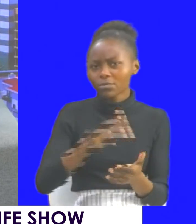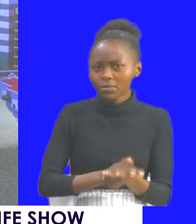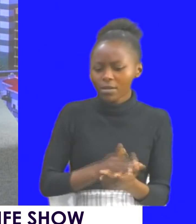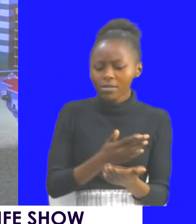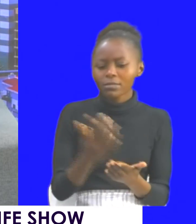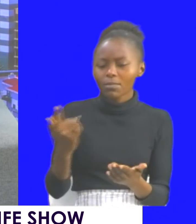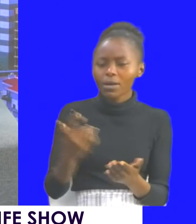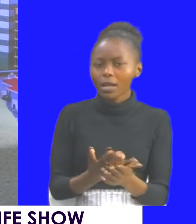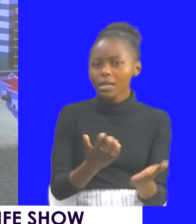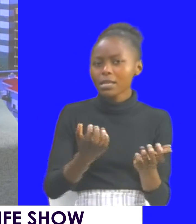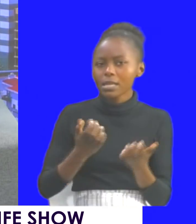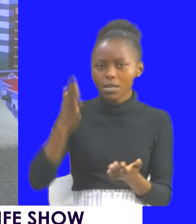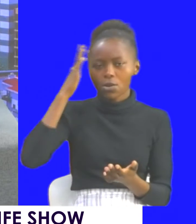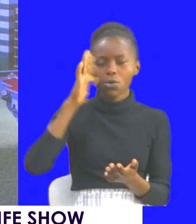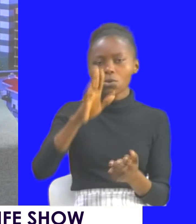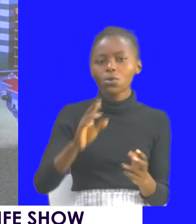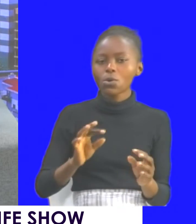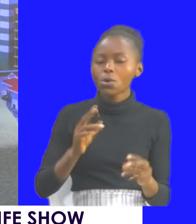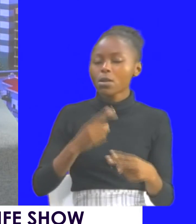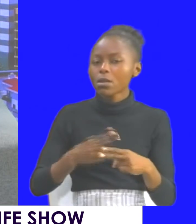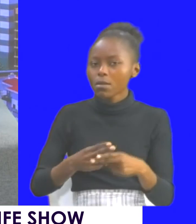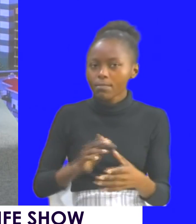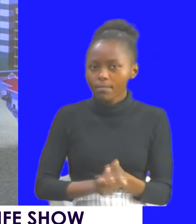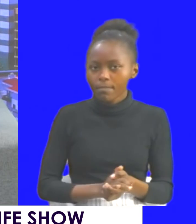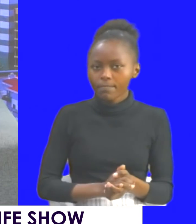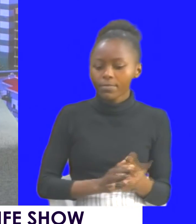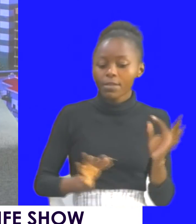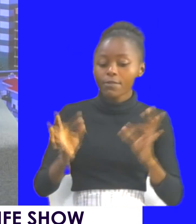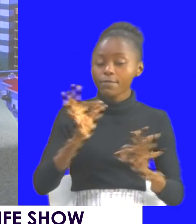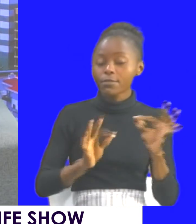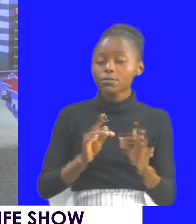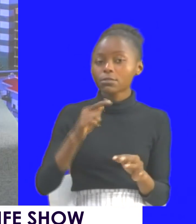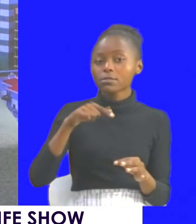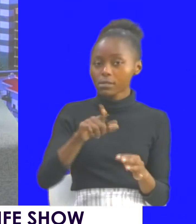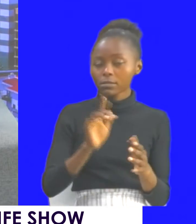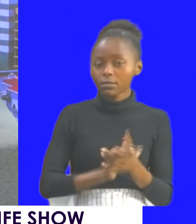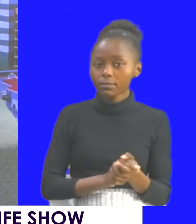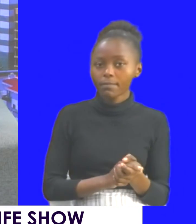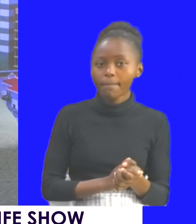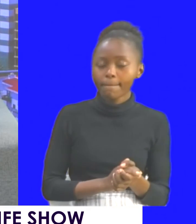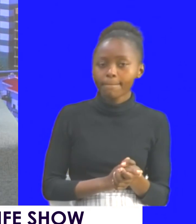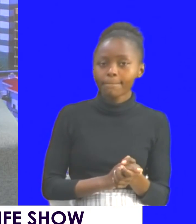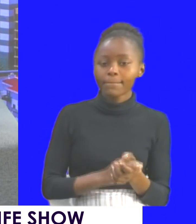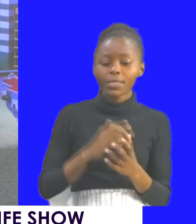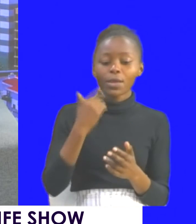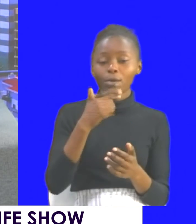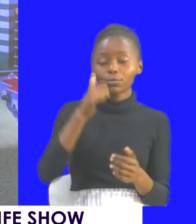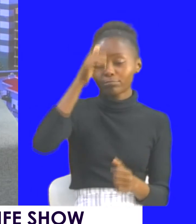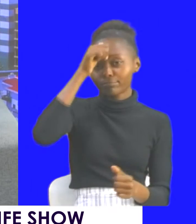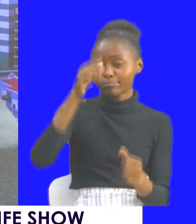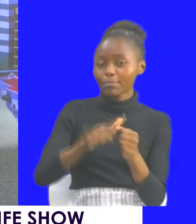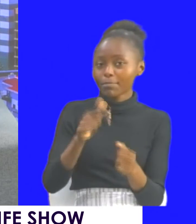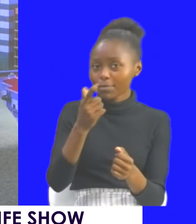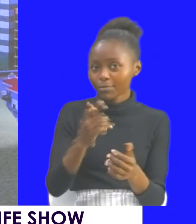name. Fashion yourself as you want to create legacy for you. Who will remember you 100